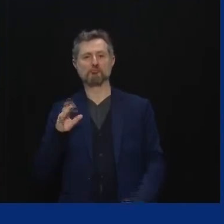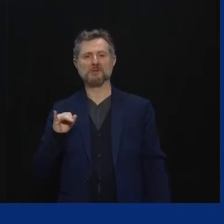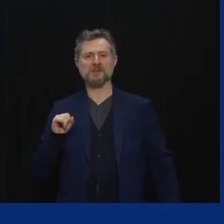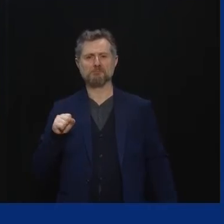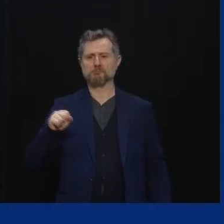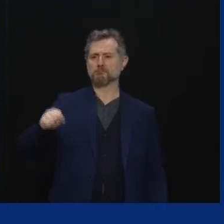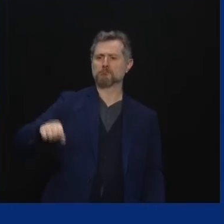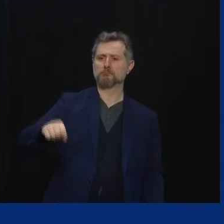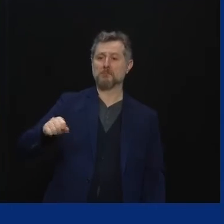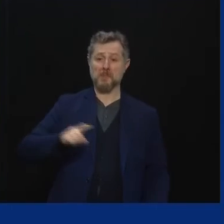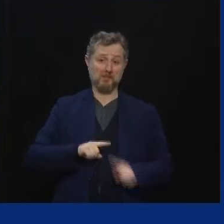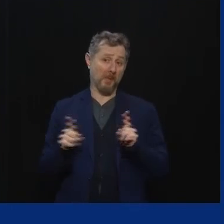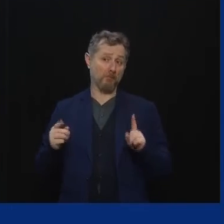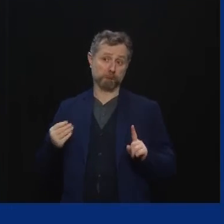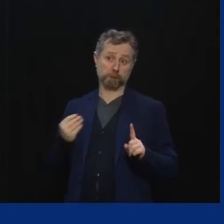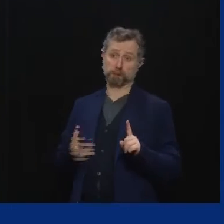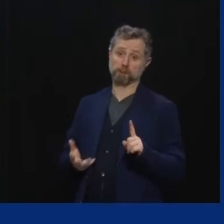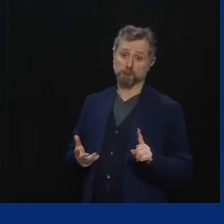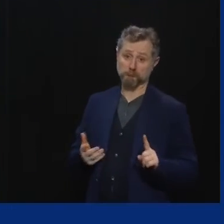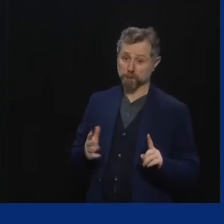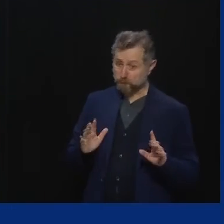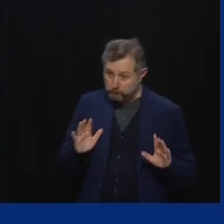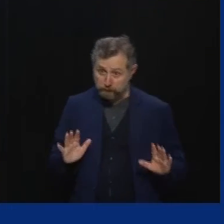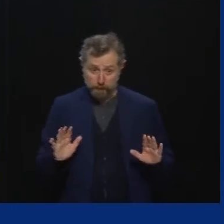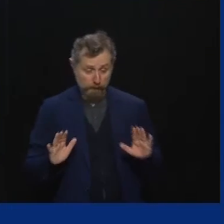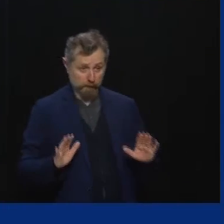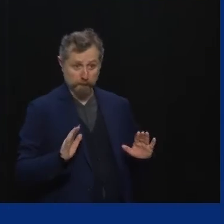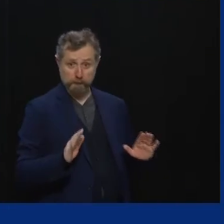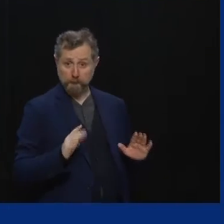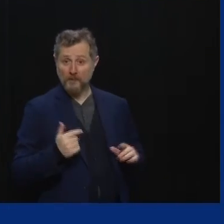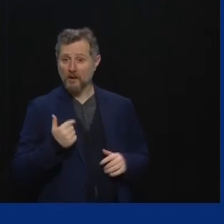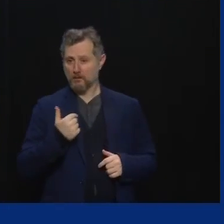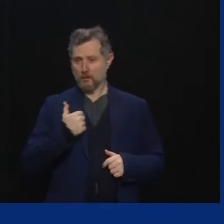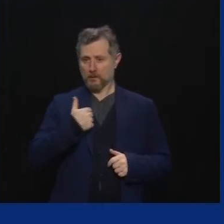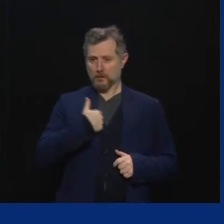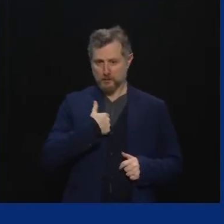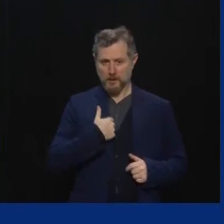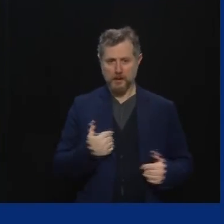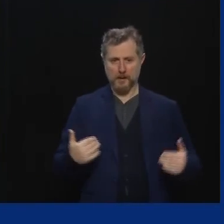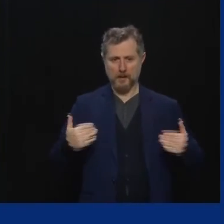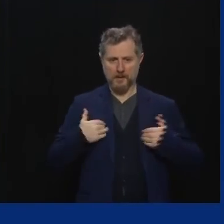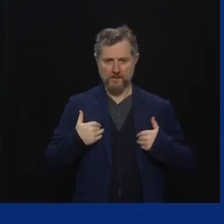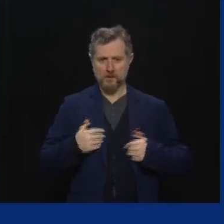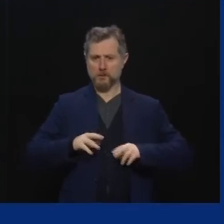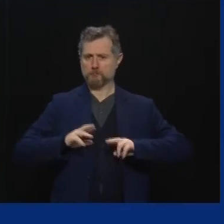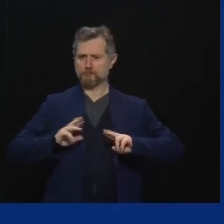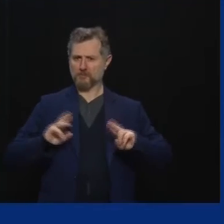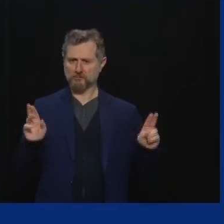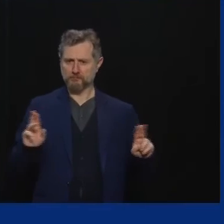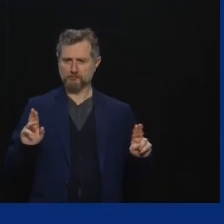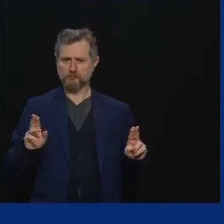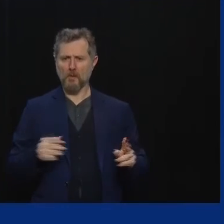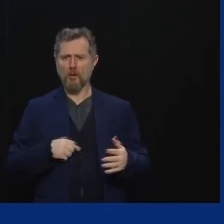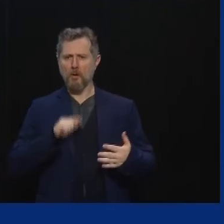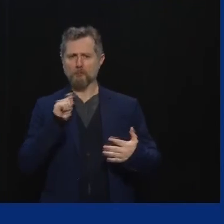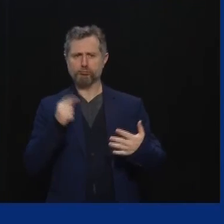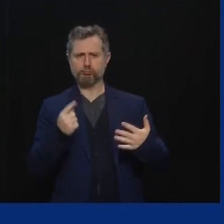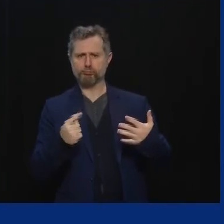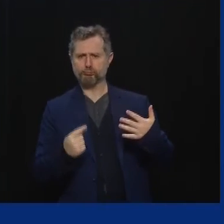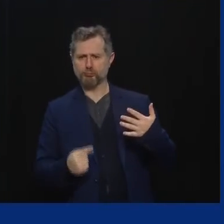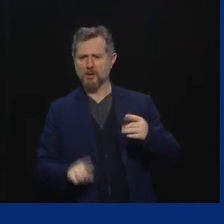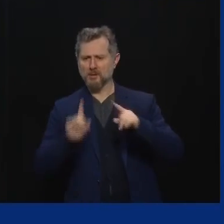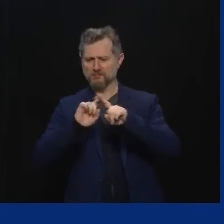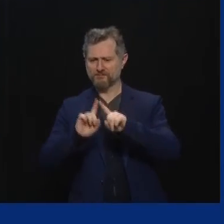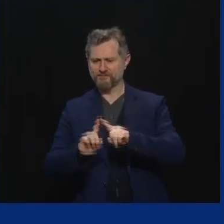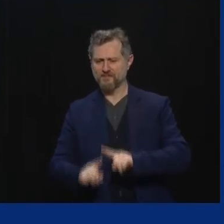give everyone assurances, I have prepared all the scenarios necessary to